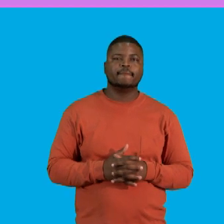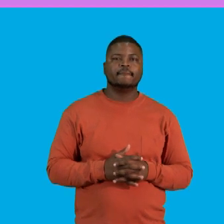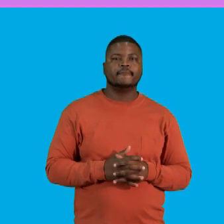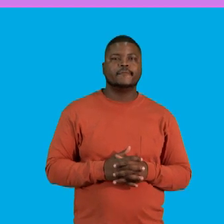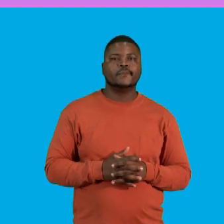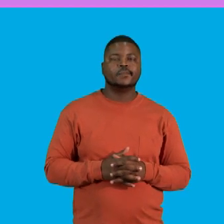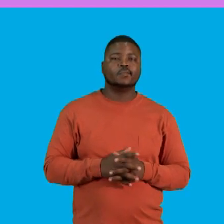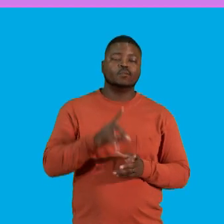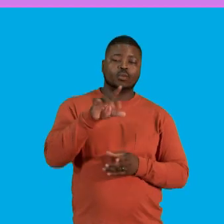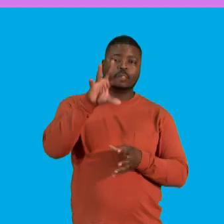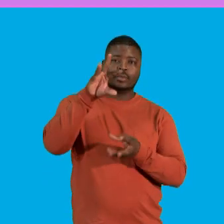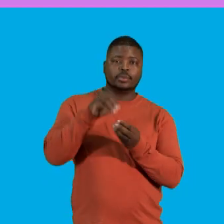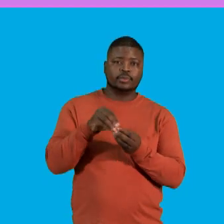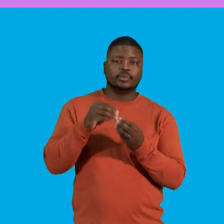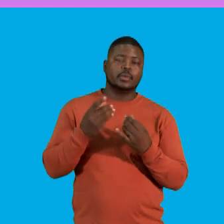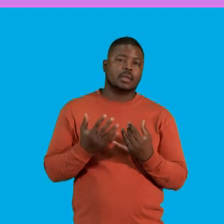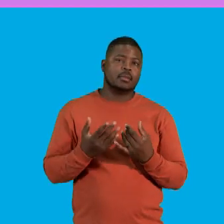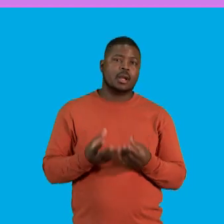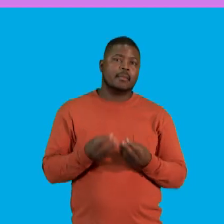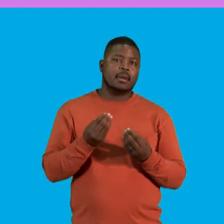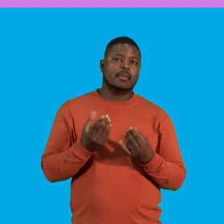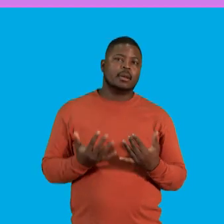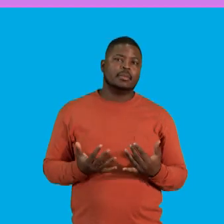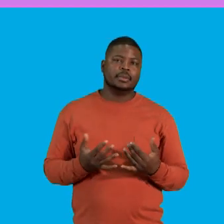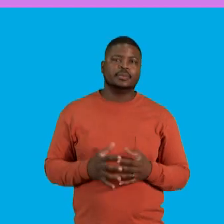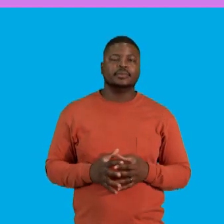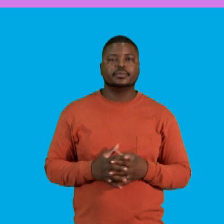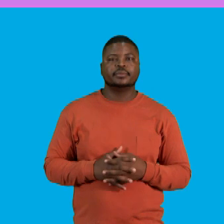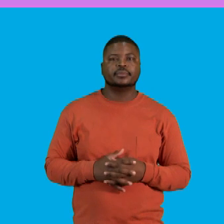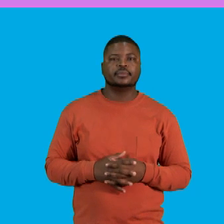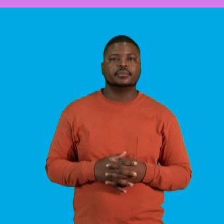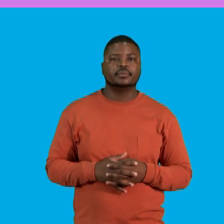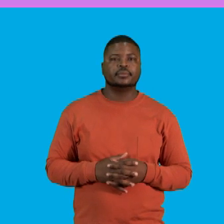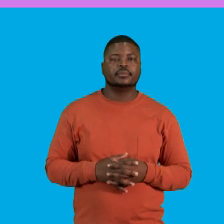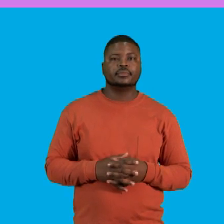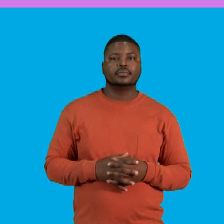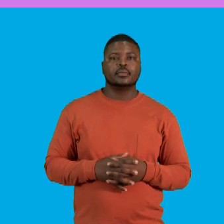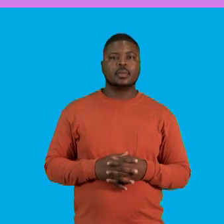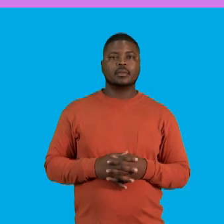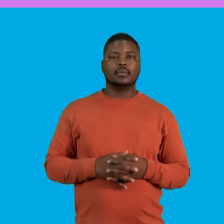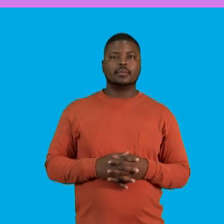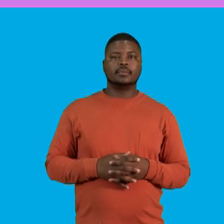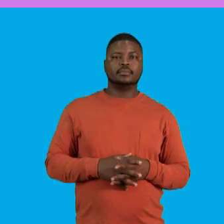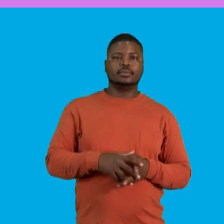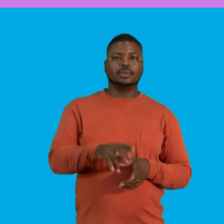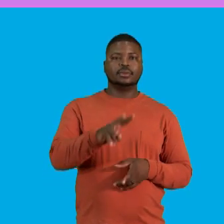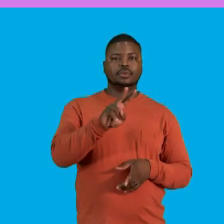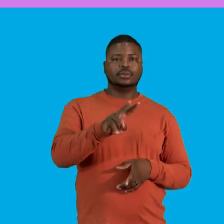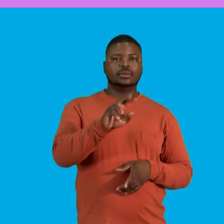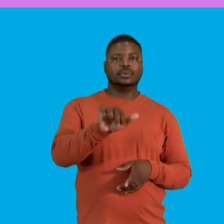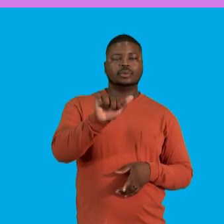cents, 138 Rand 25 cents plus 126 Rand 25 cents. It gives us a total